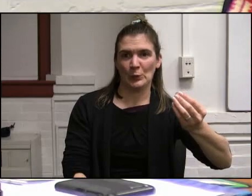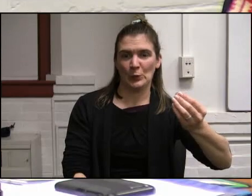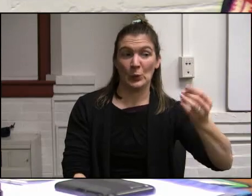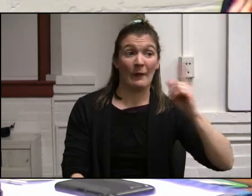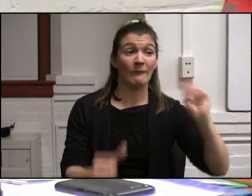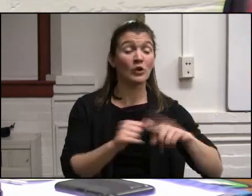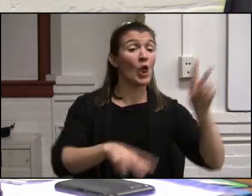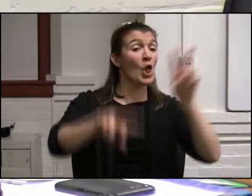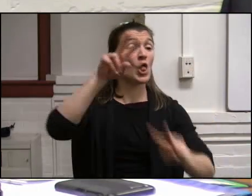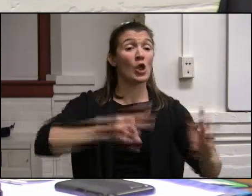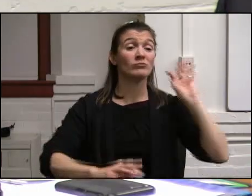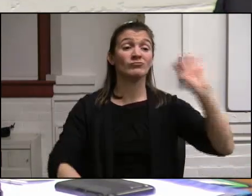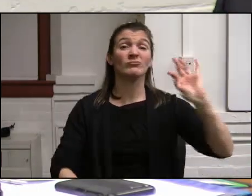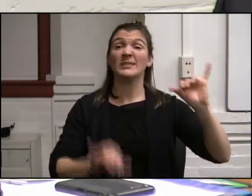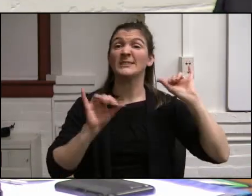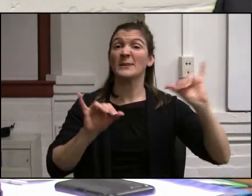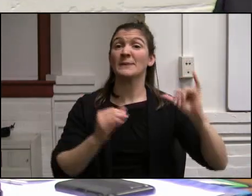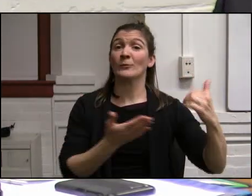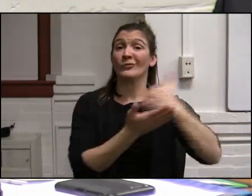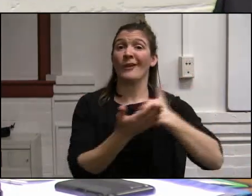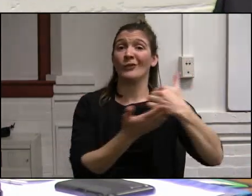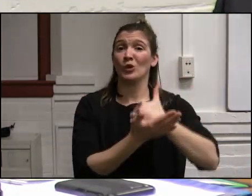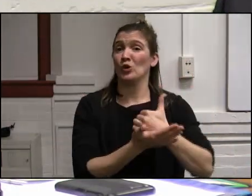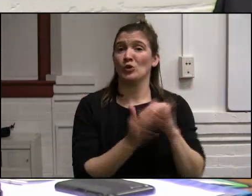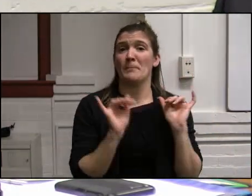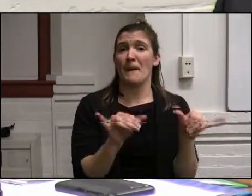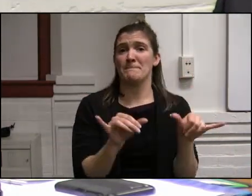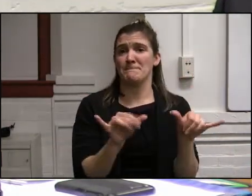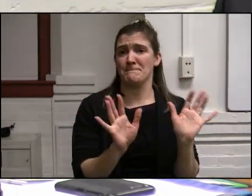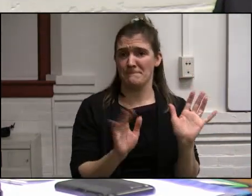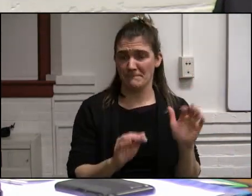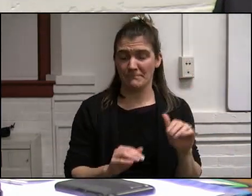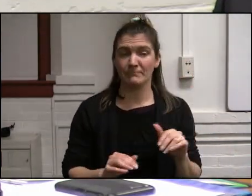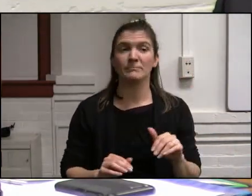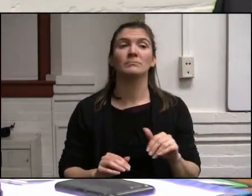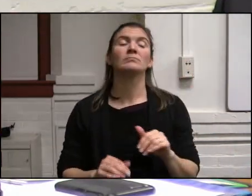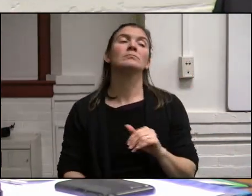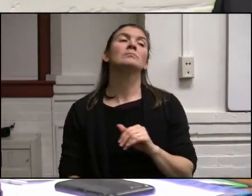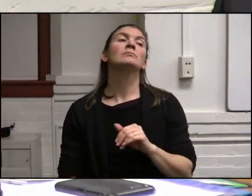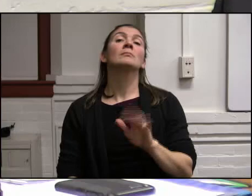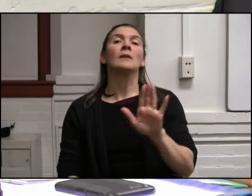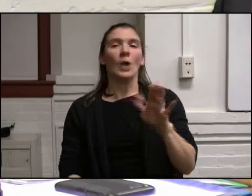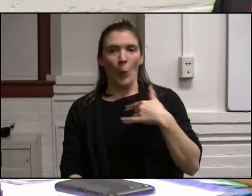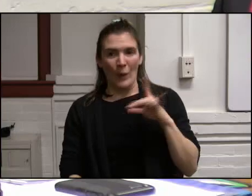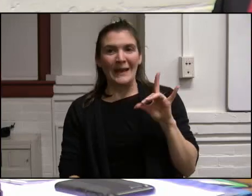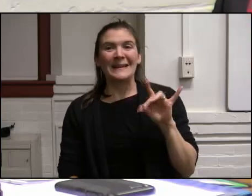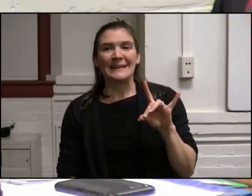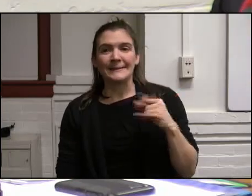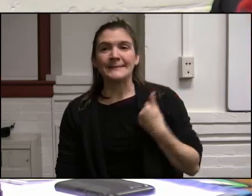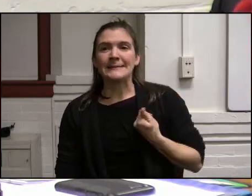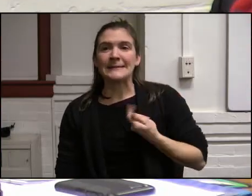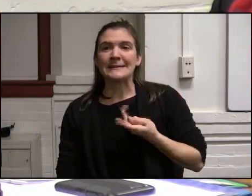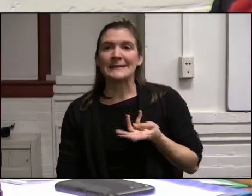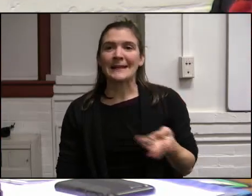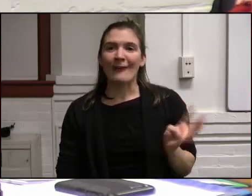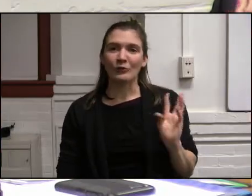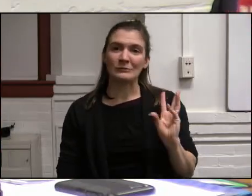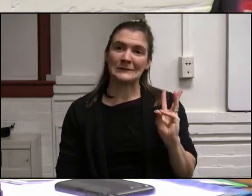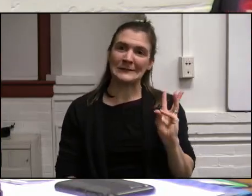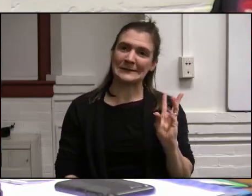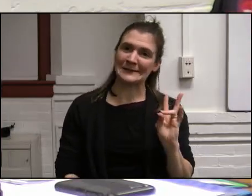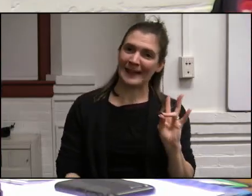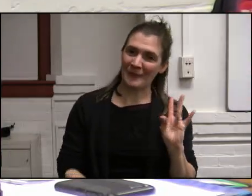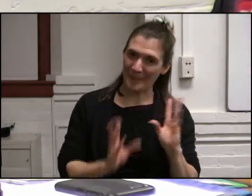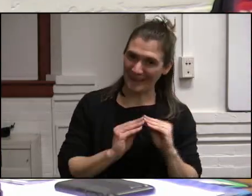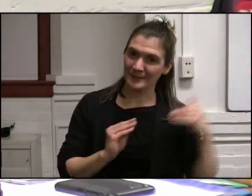initial review through the budget. And again, for the benefit of the public, I'll say we've been through a series of 6 or 7 meetings